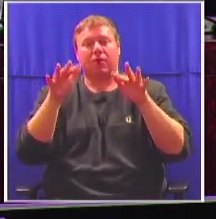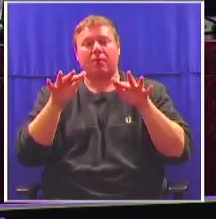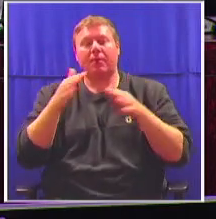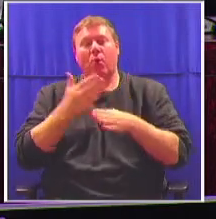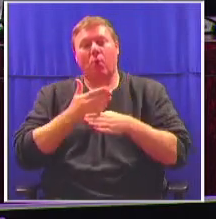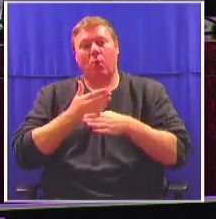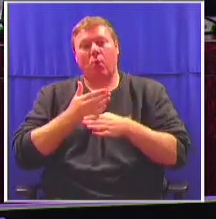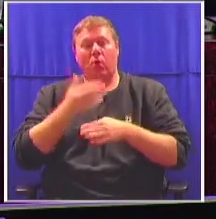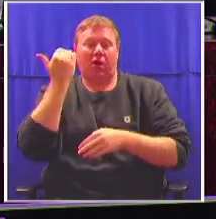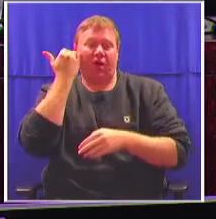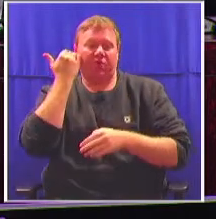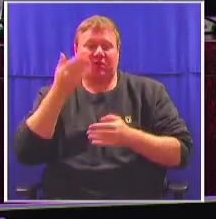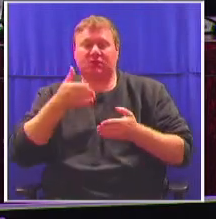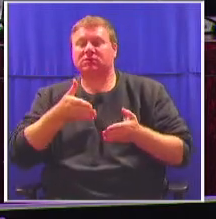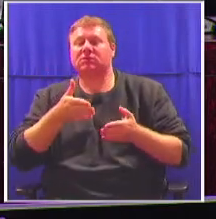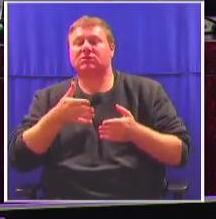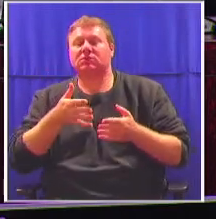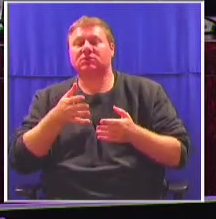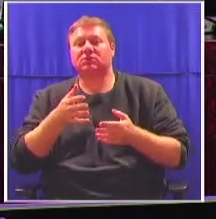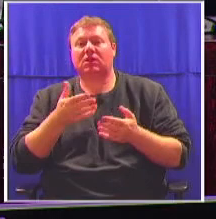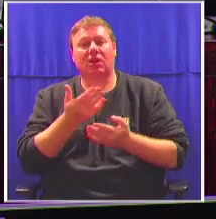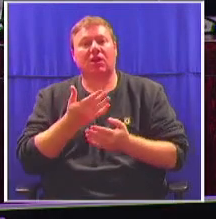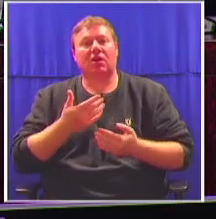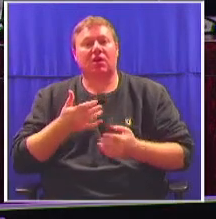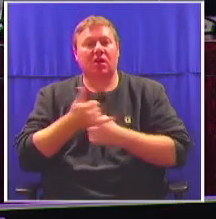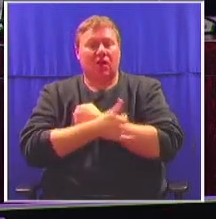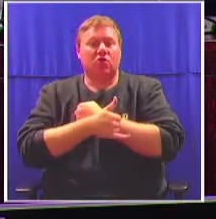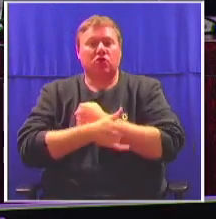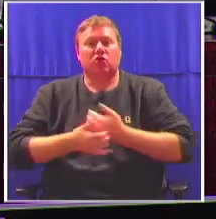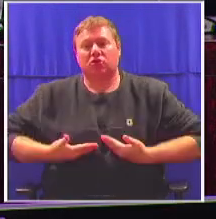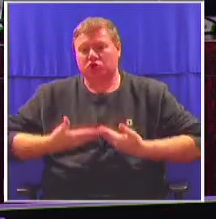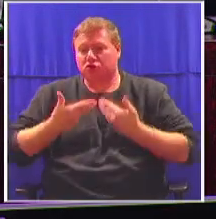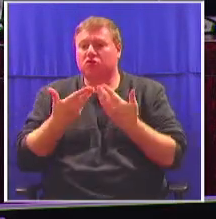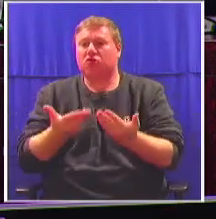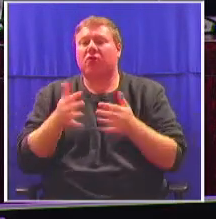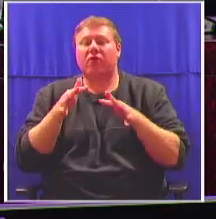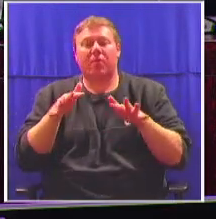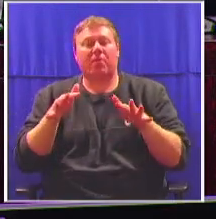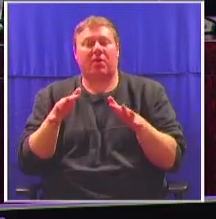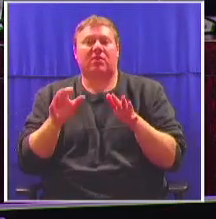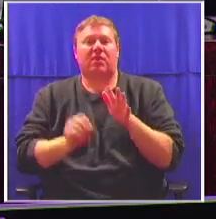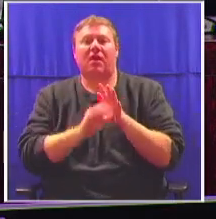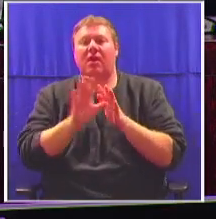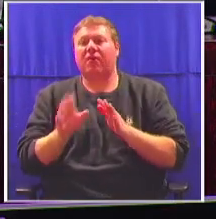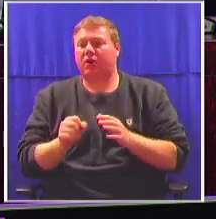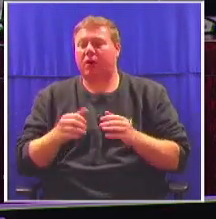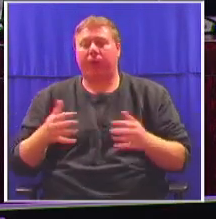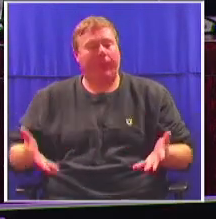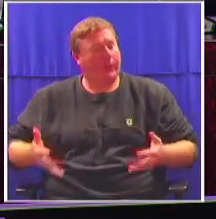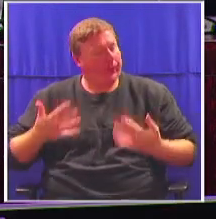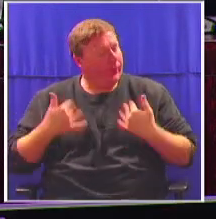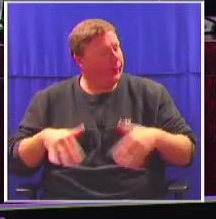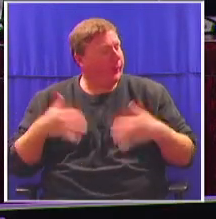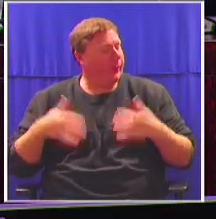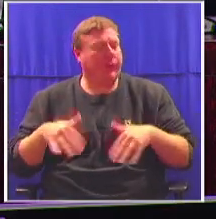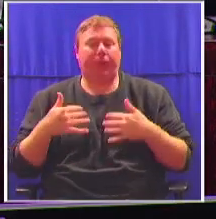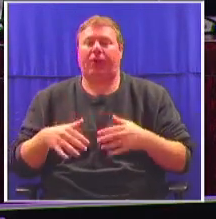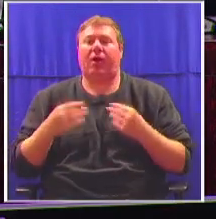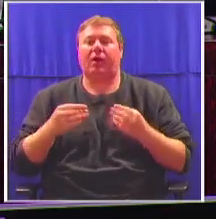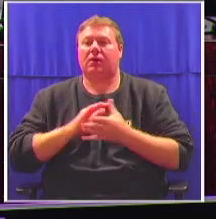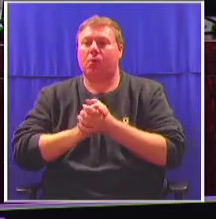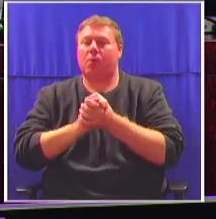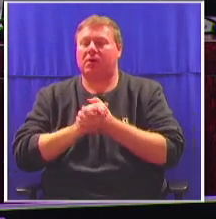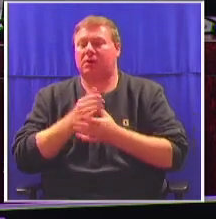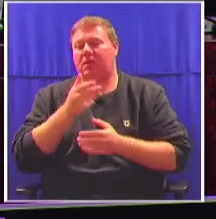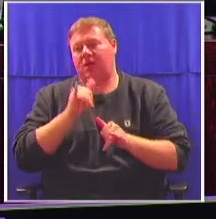country who continue to serve the people of South Africa with diligence and commitment,